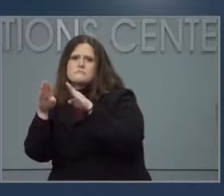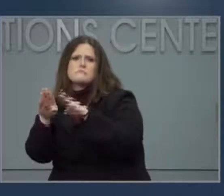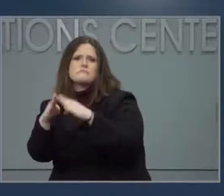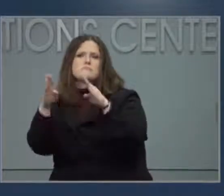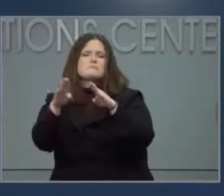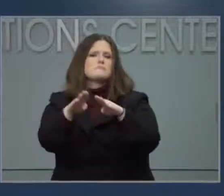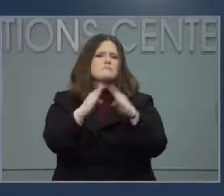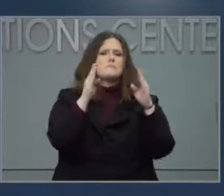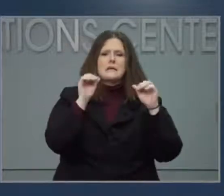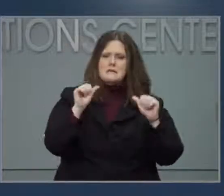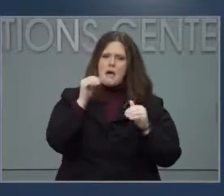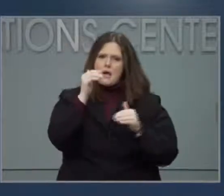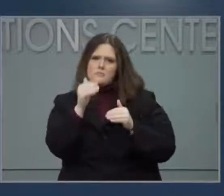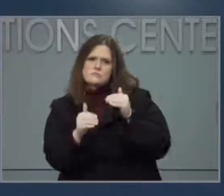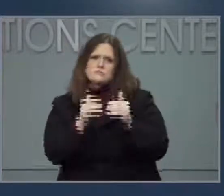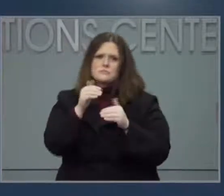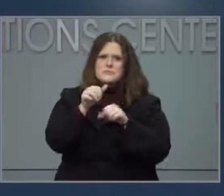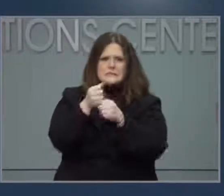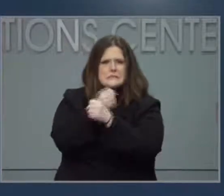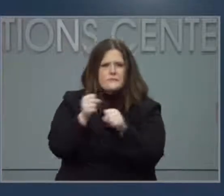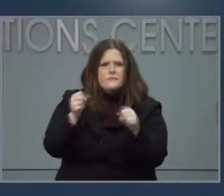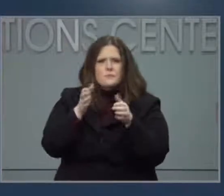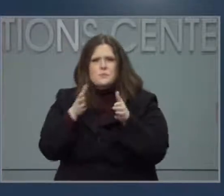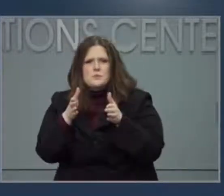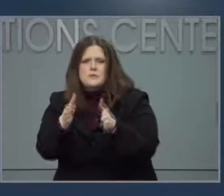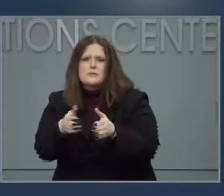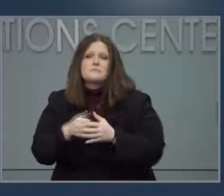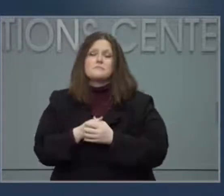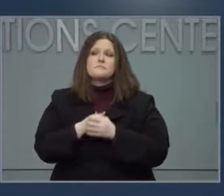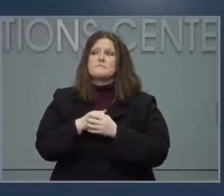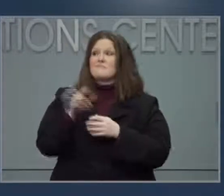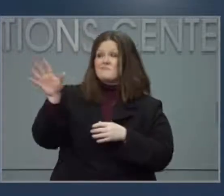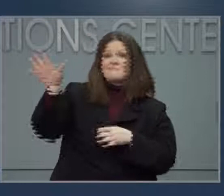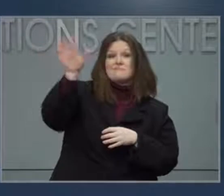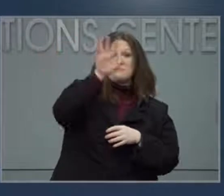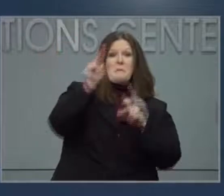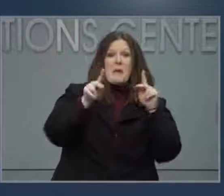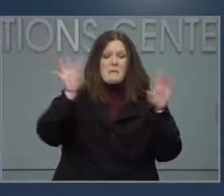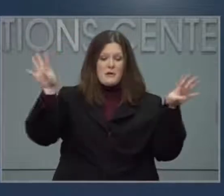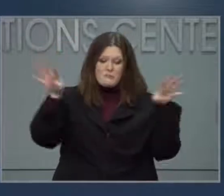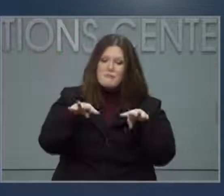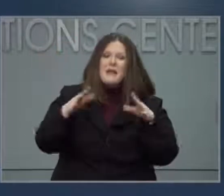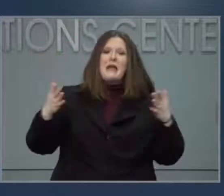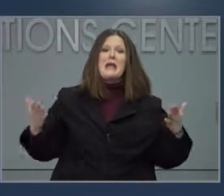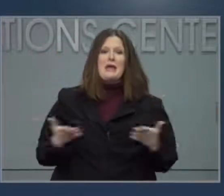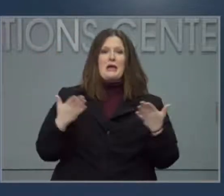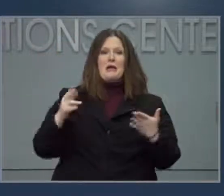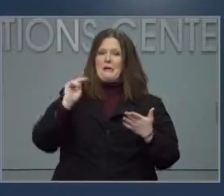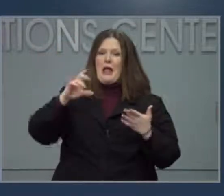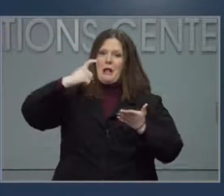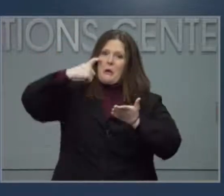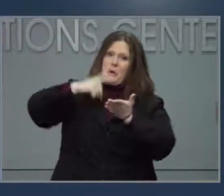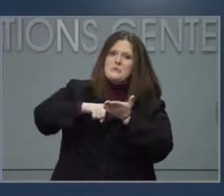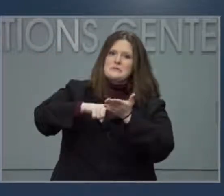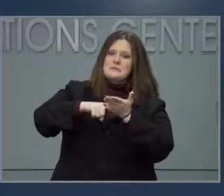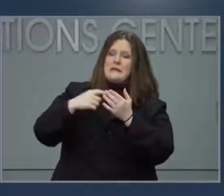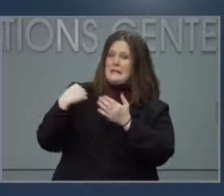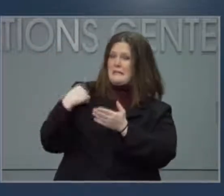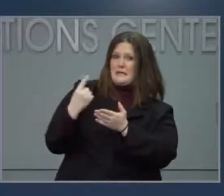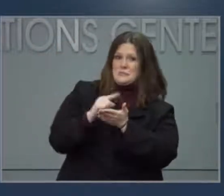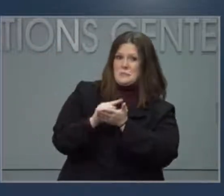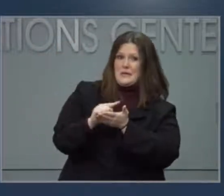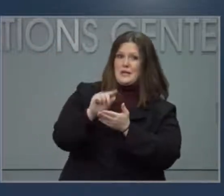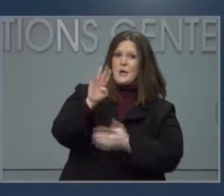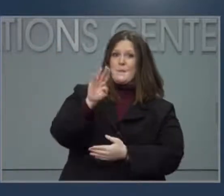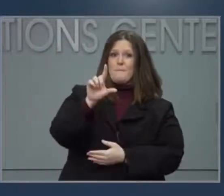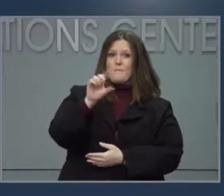can be proud that our state continues to be recognized for its data quality and transparency. This past week, Bloomberg News scored North